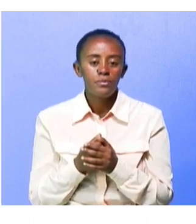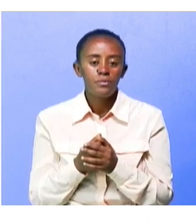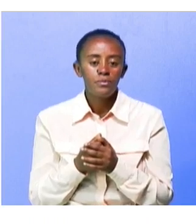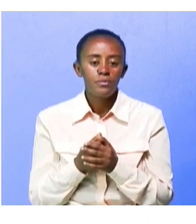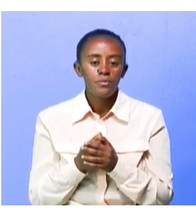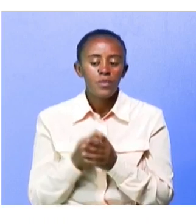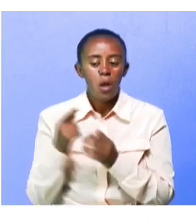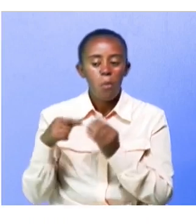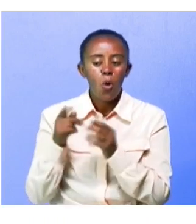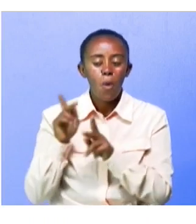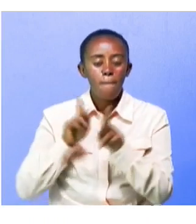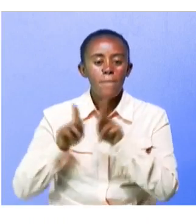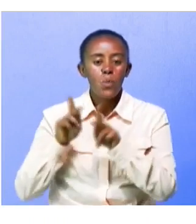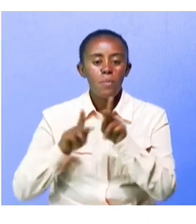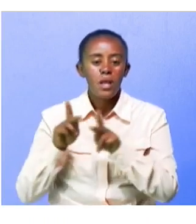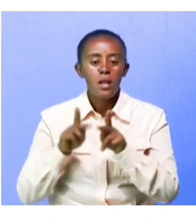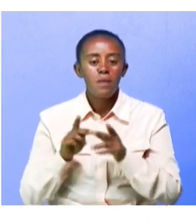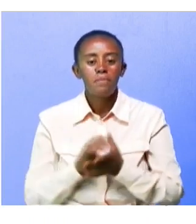people.